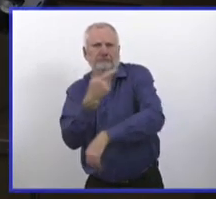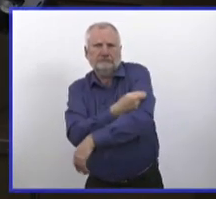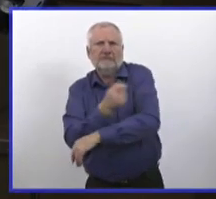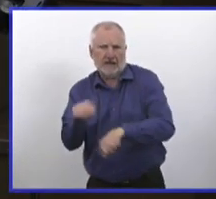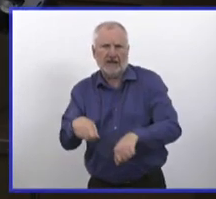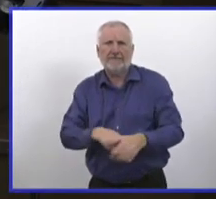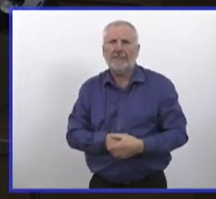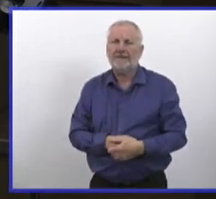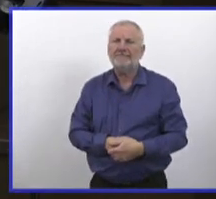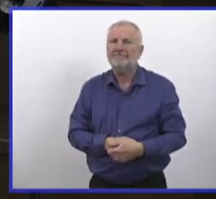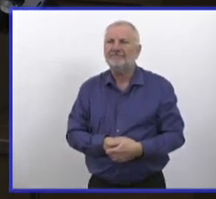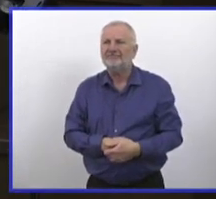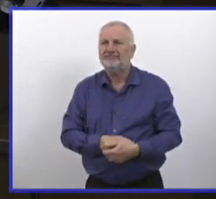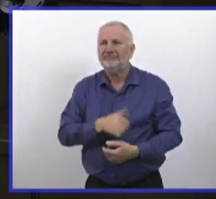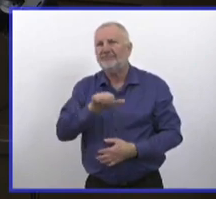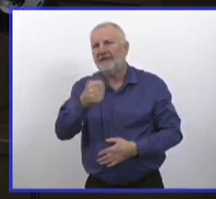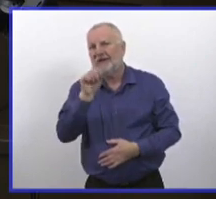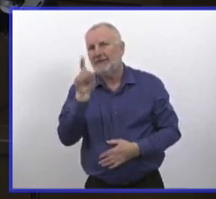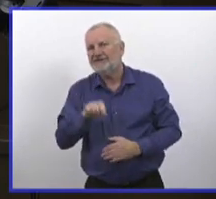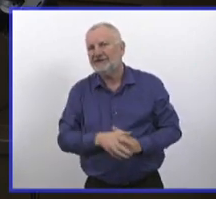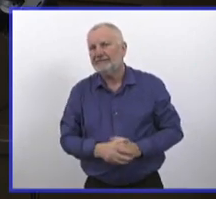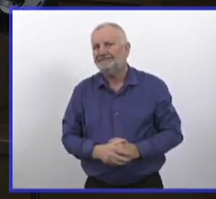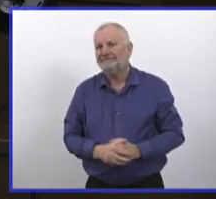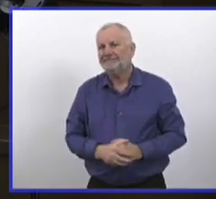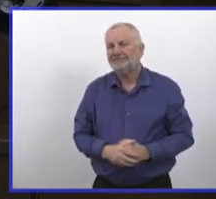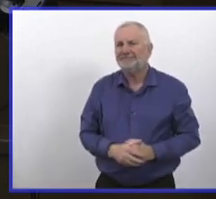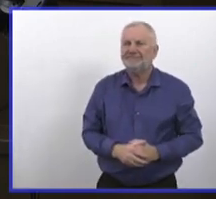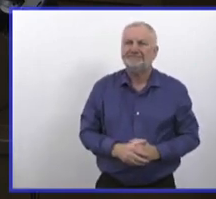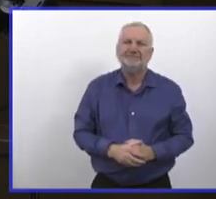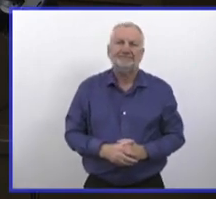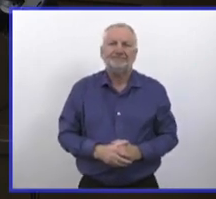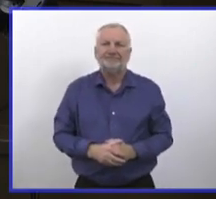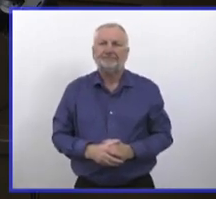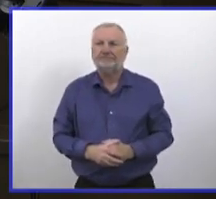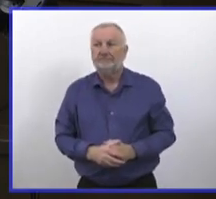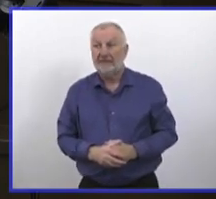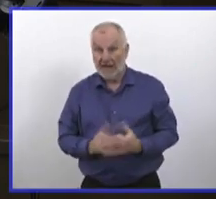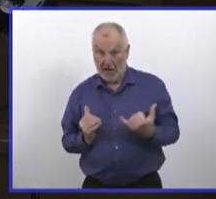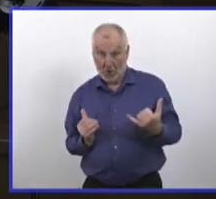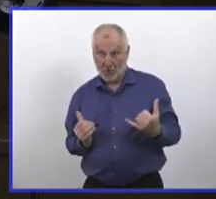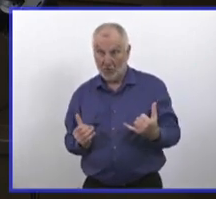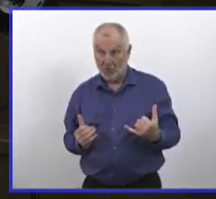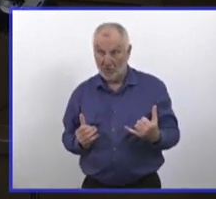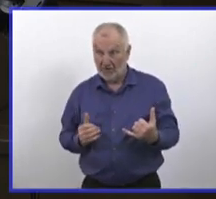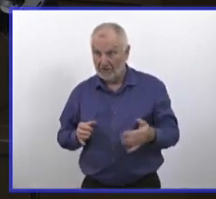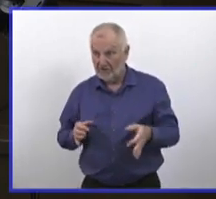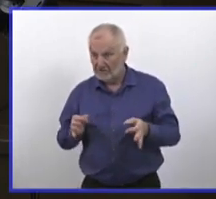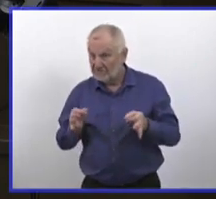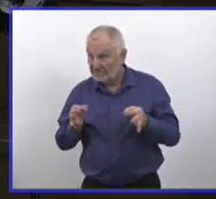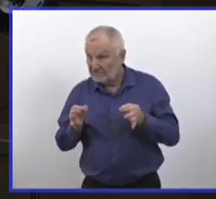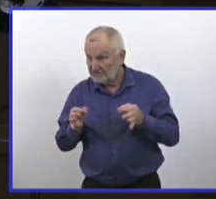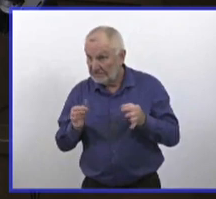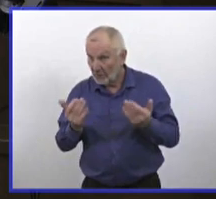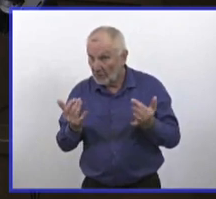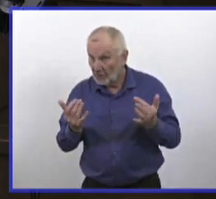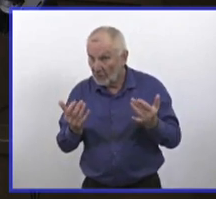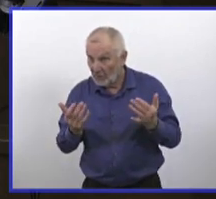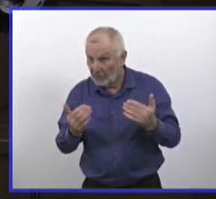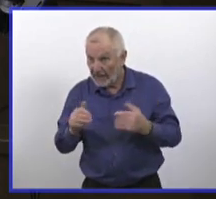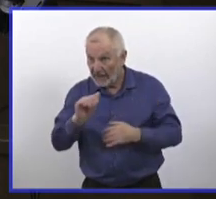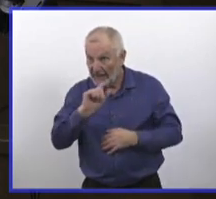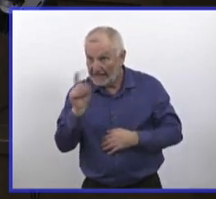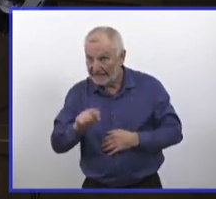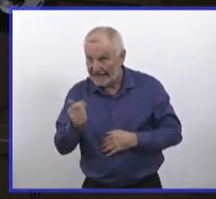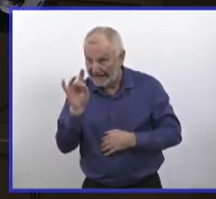And my second question is on the dose delay that we're seeing, or we're doing here now, pushing to the 4 months. We've heard from some doctors that are coming